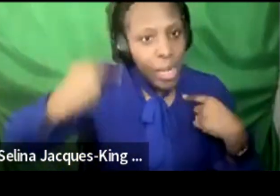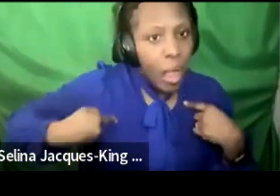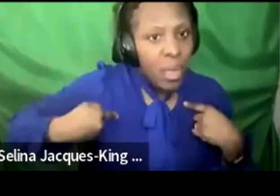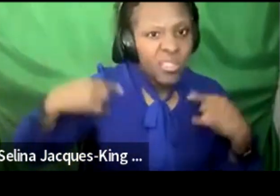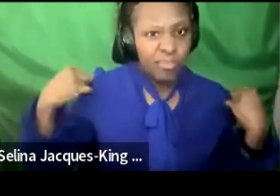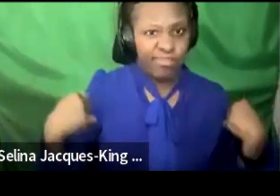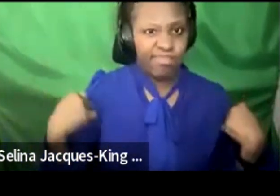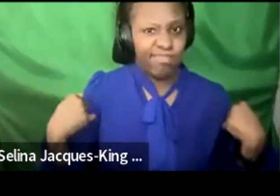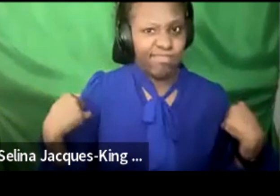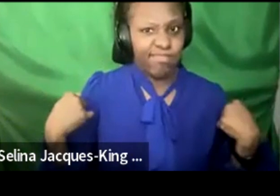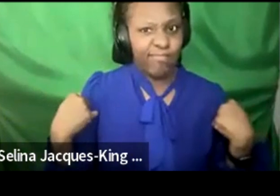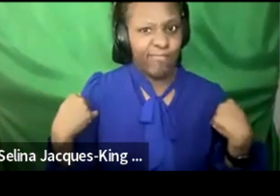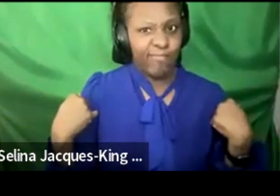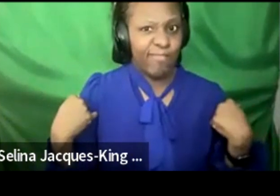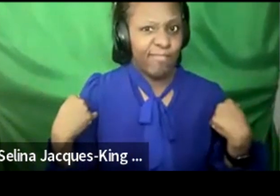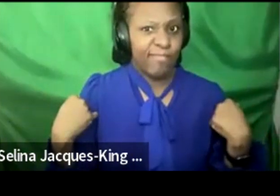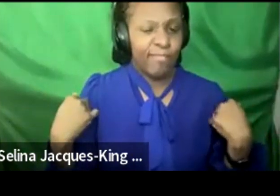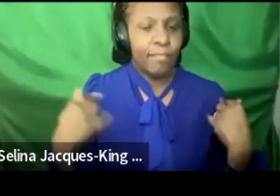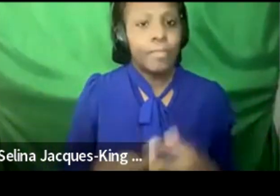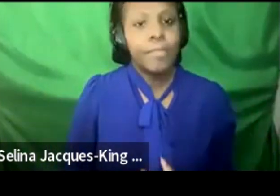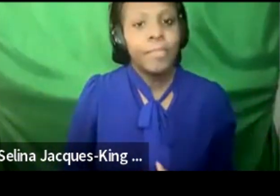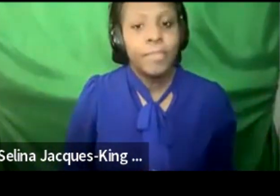past my shoulders, would you say?